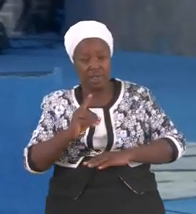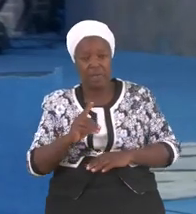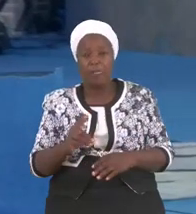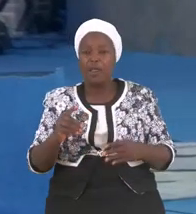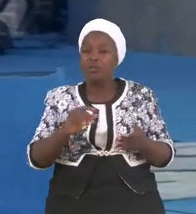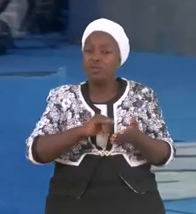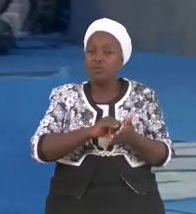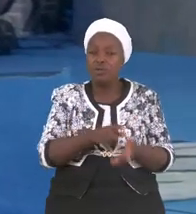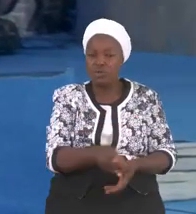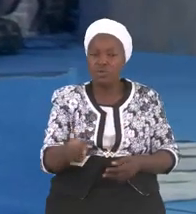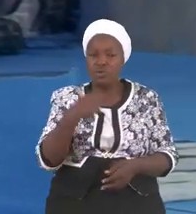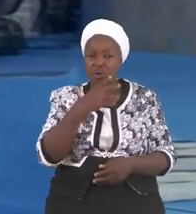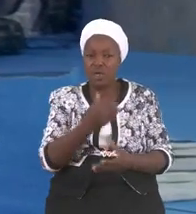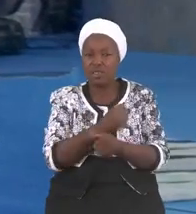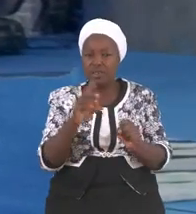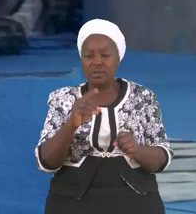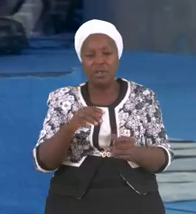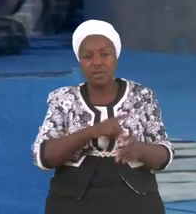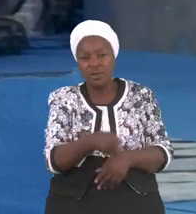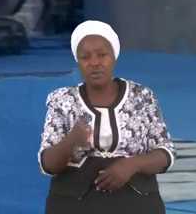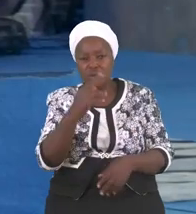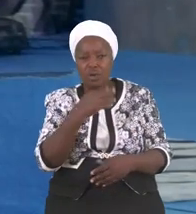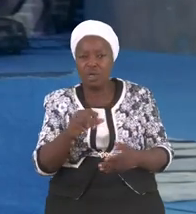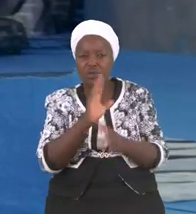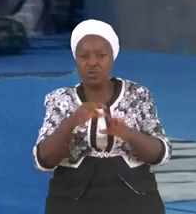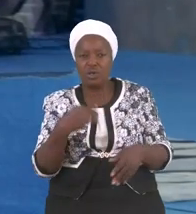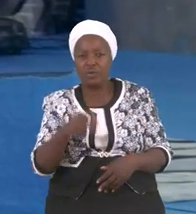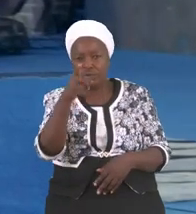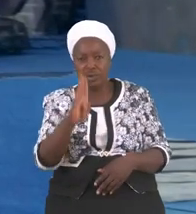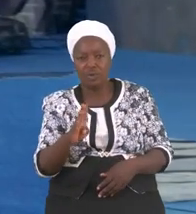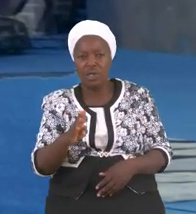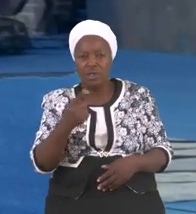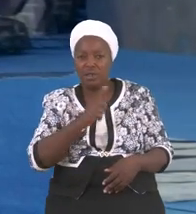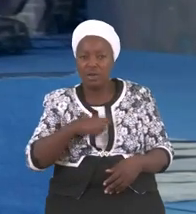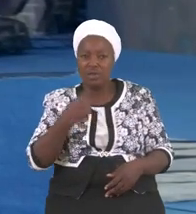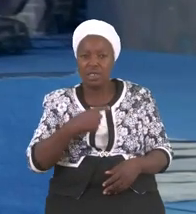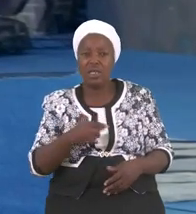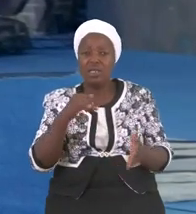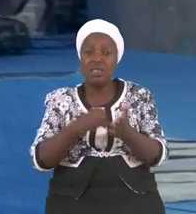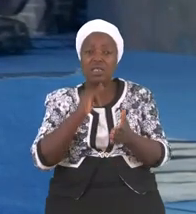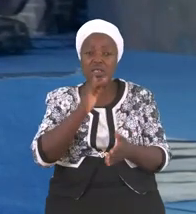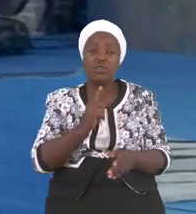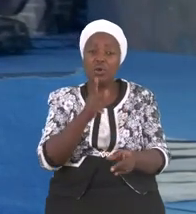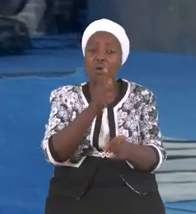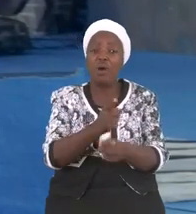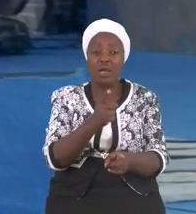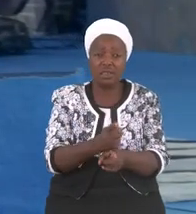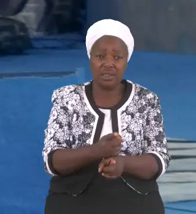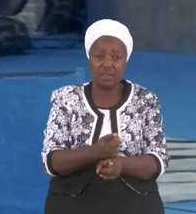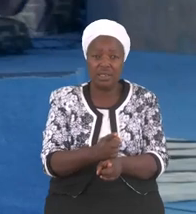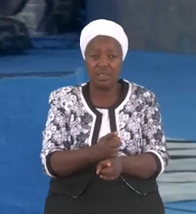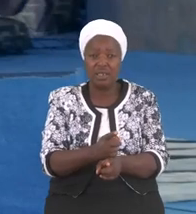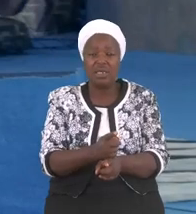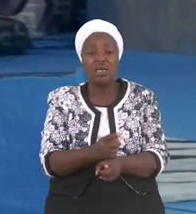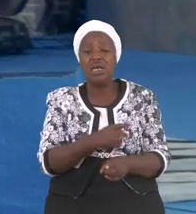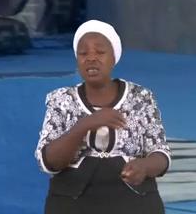saved, those who are children of God, the Lord said, it's your right, and it is your